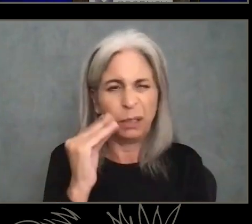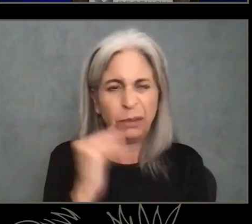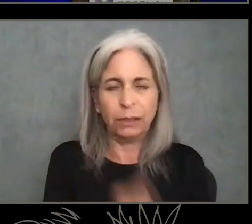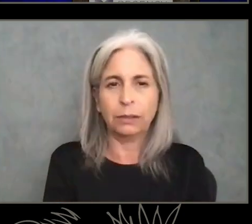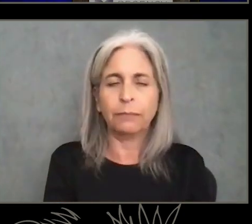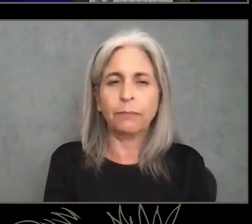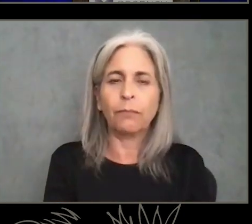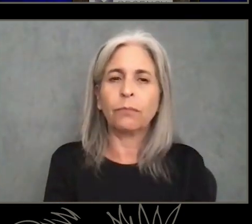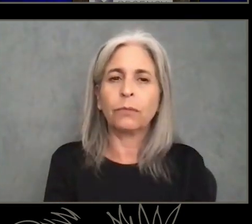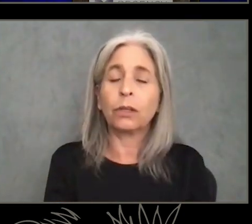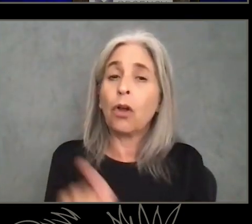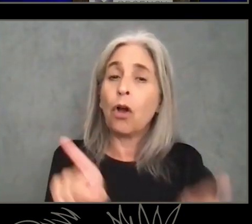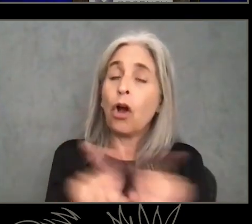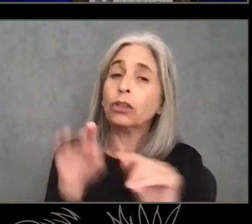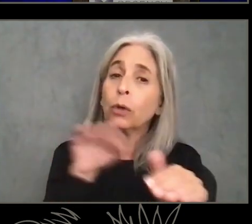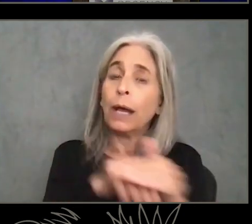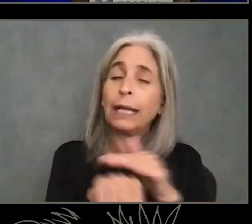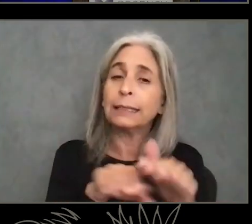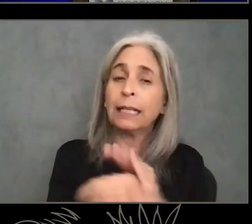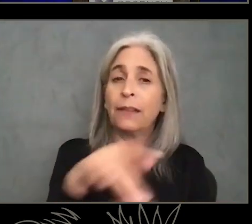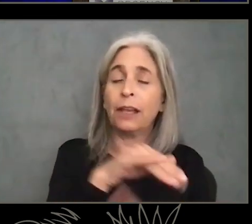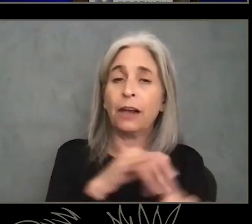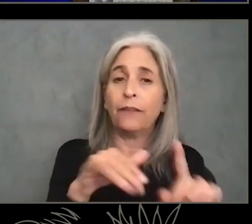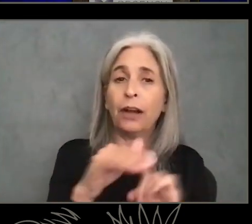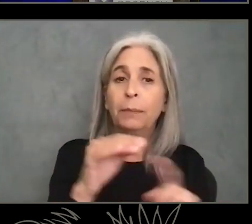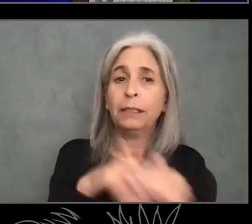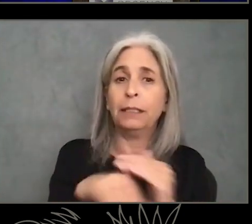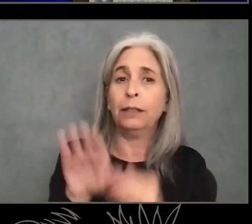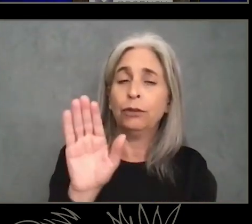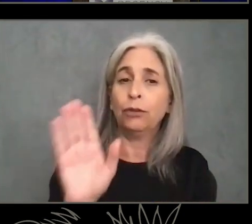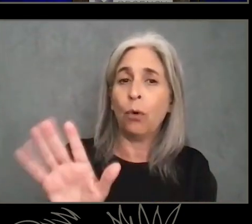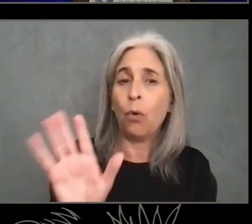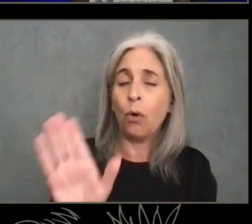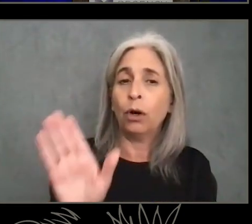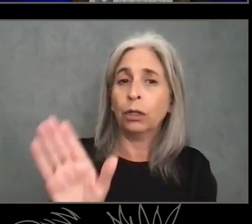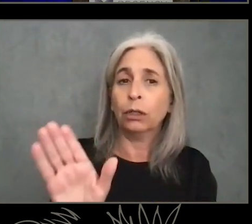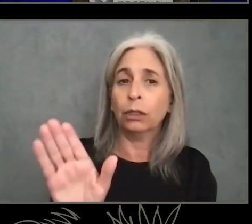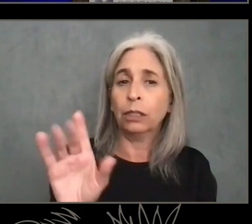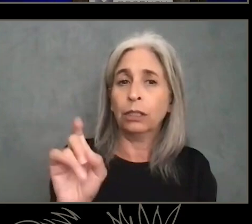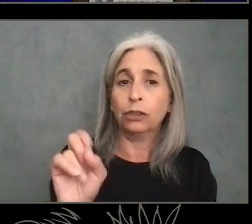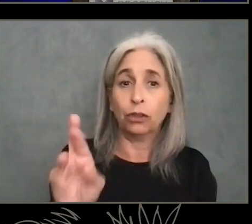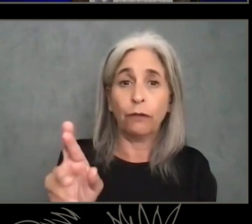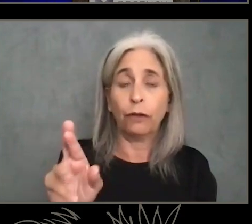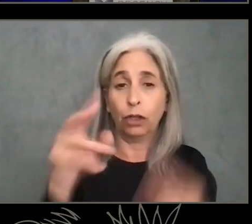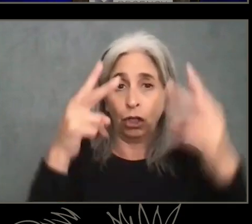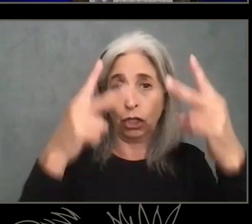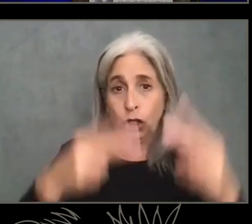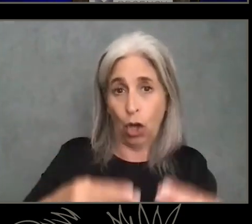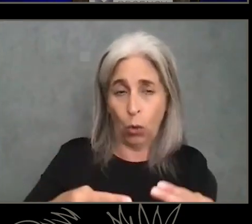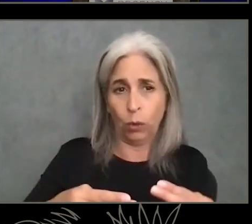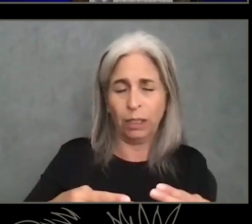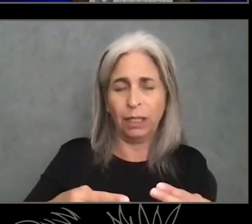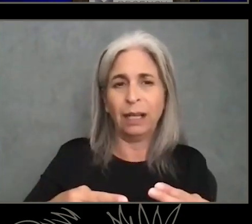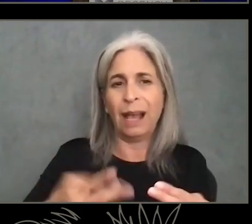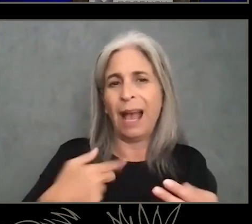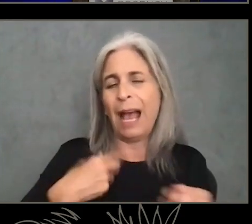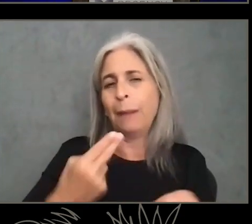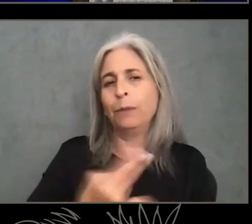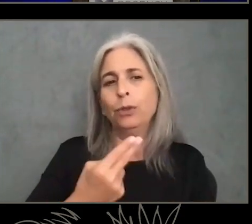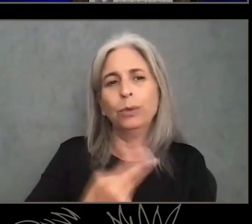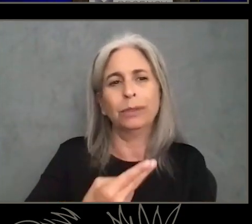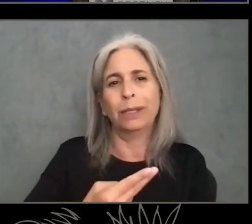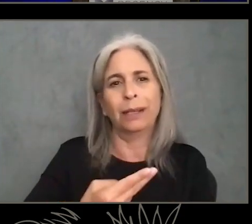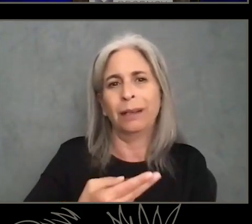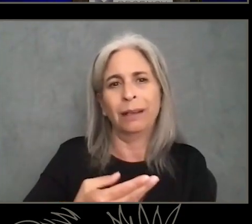you can also access these environments in your server code. In this case, I'm just using the